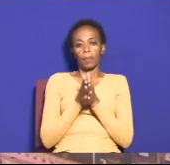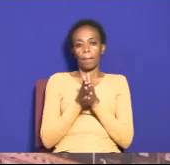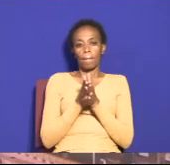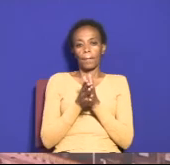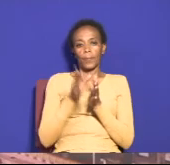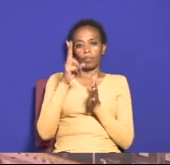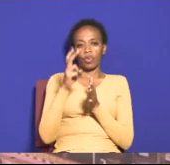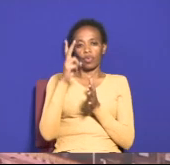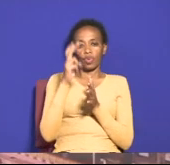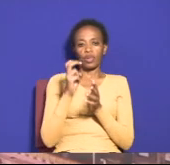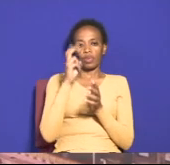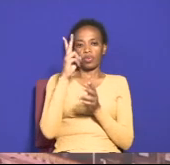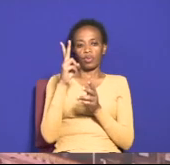The